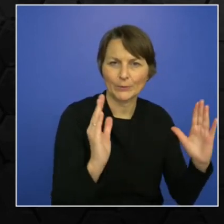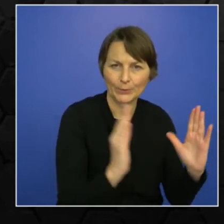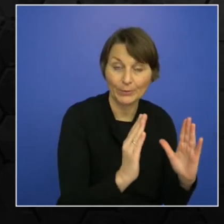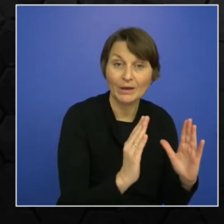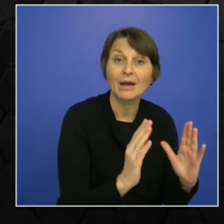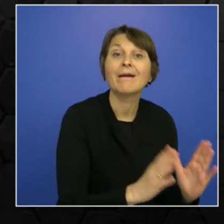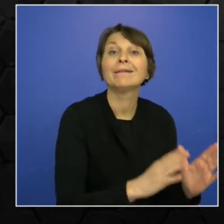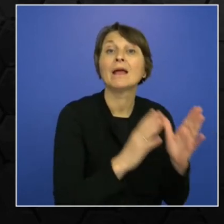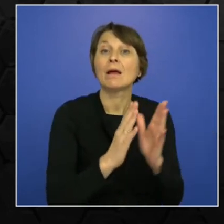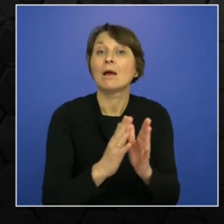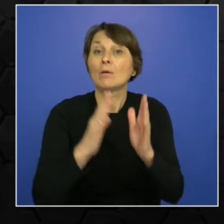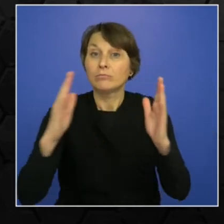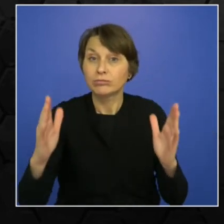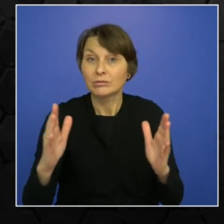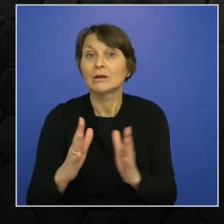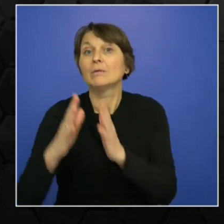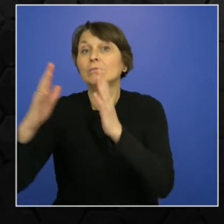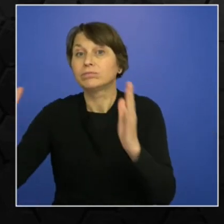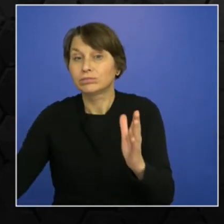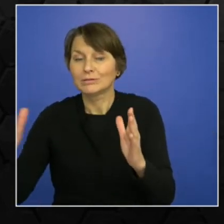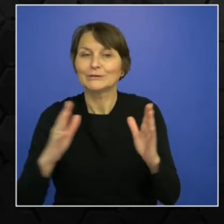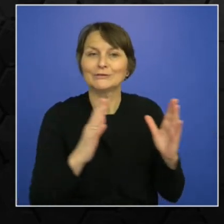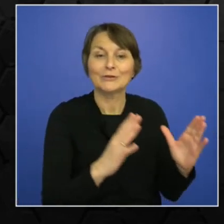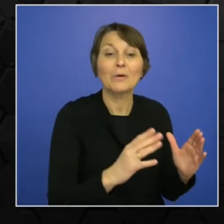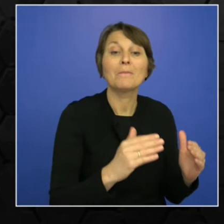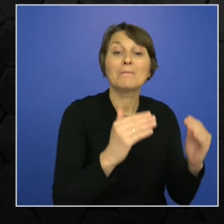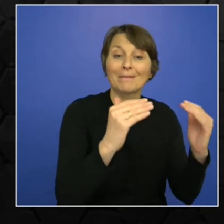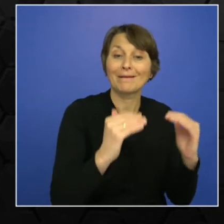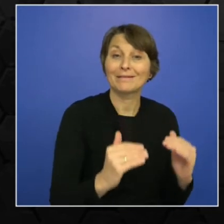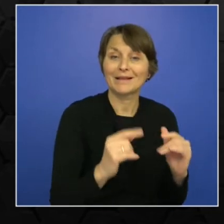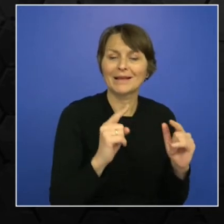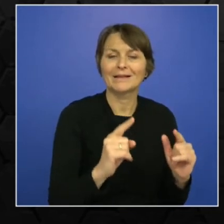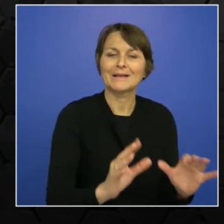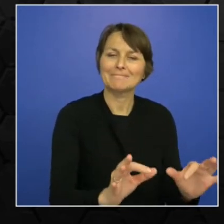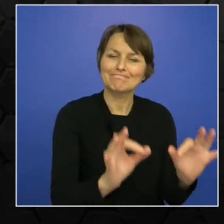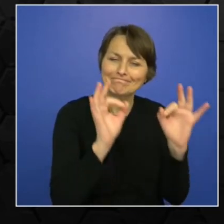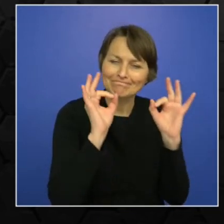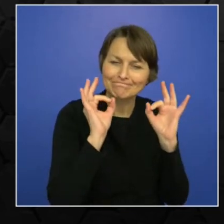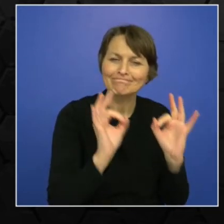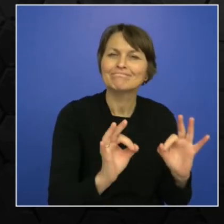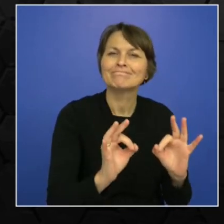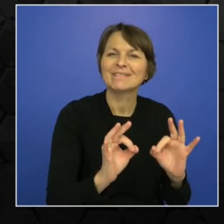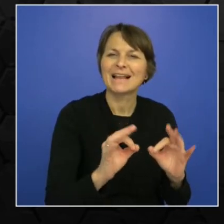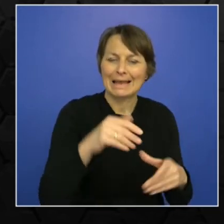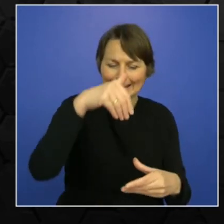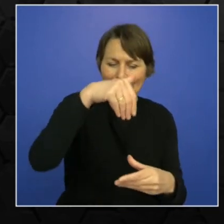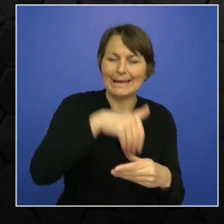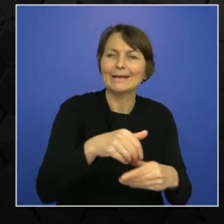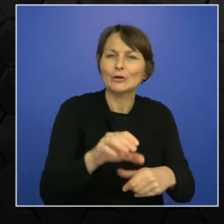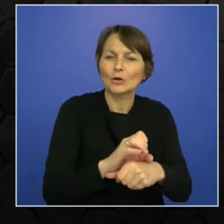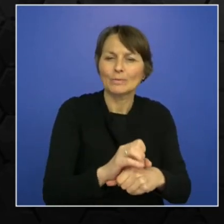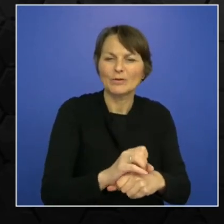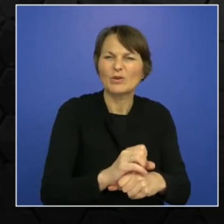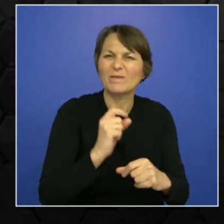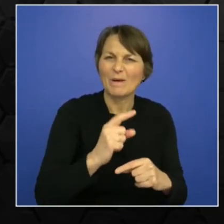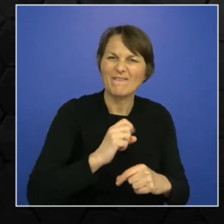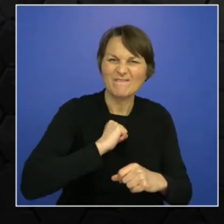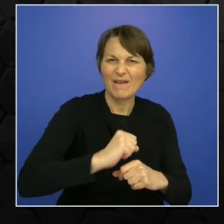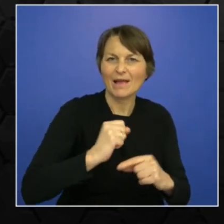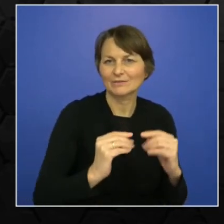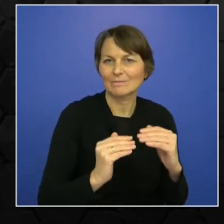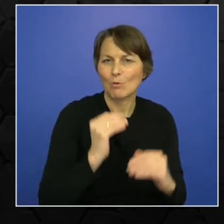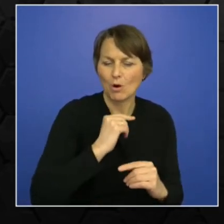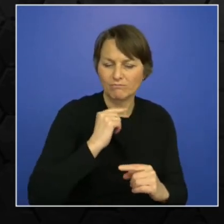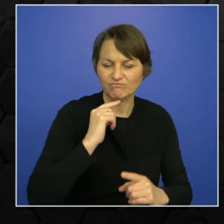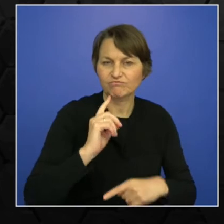Lite provides us with some amazing special purpose hardware accelerators. And these can be of the form of software as